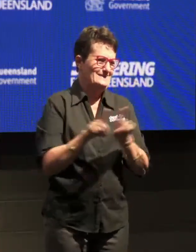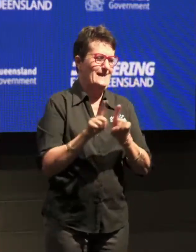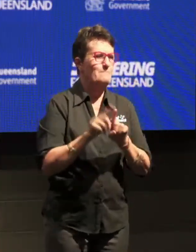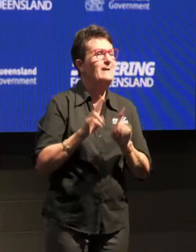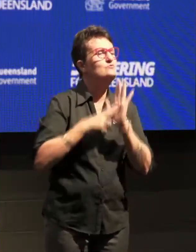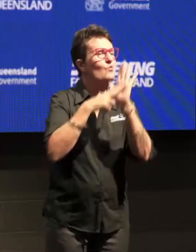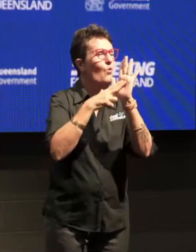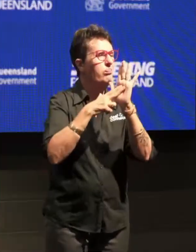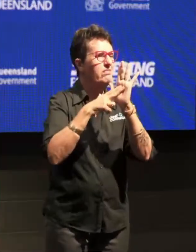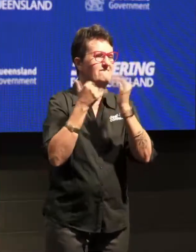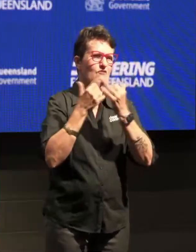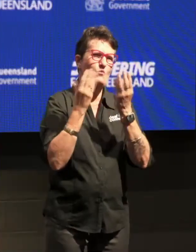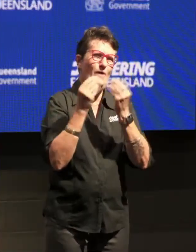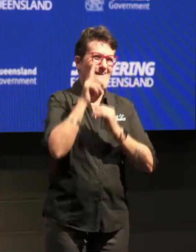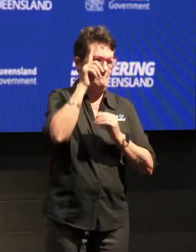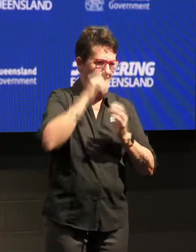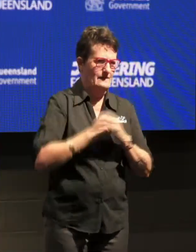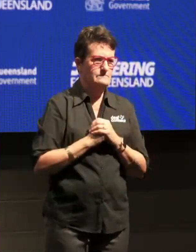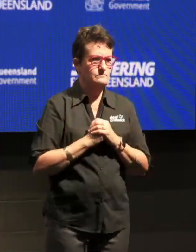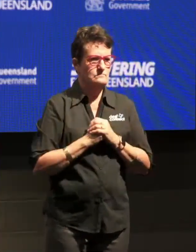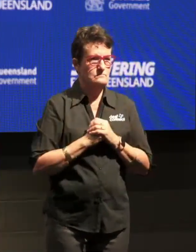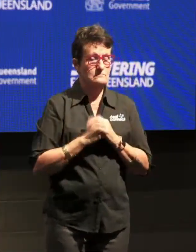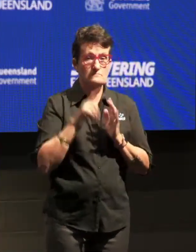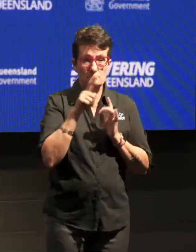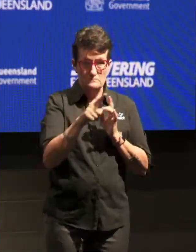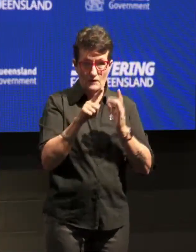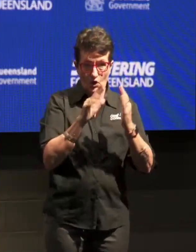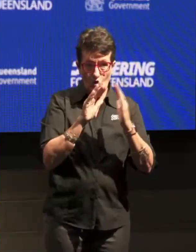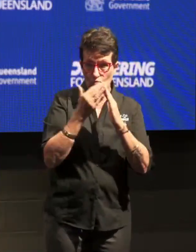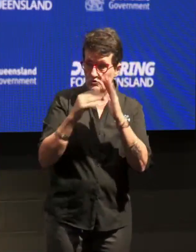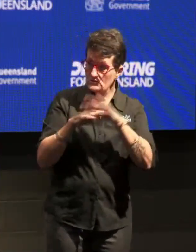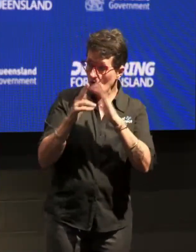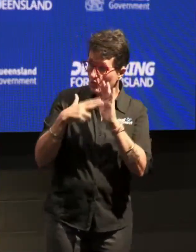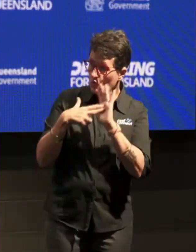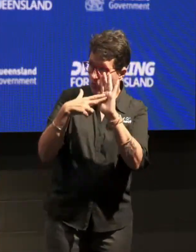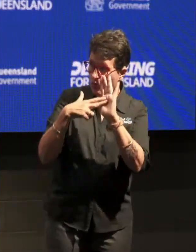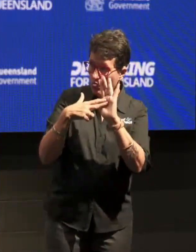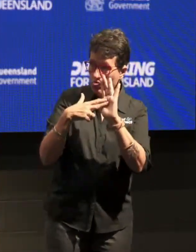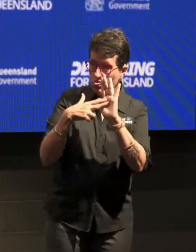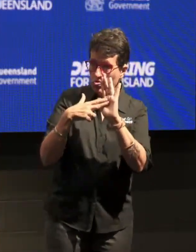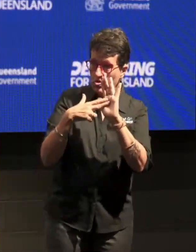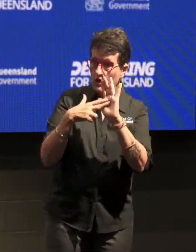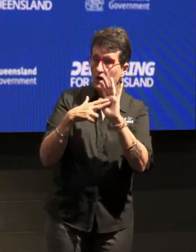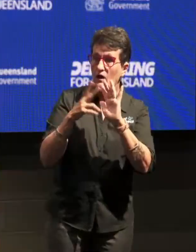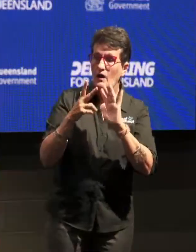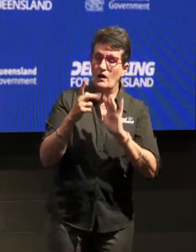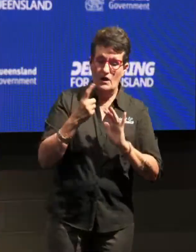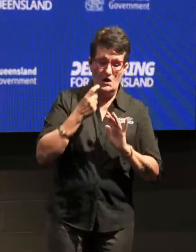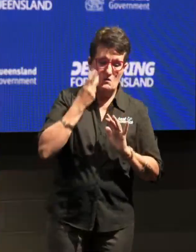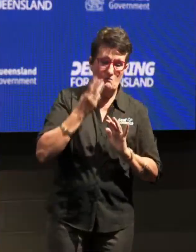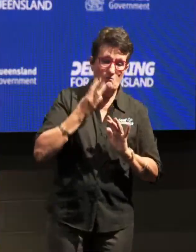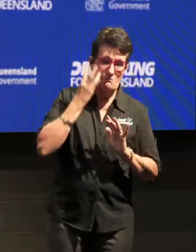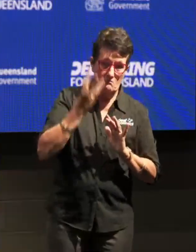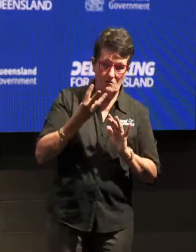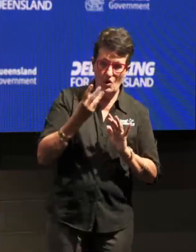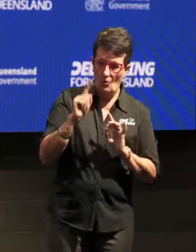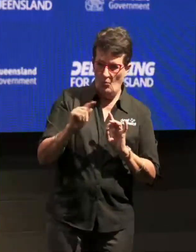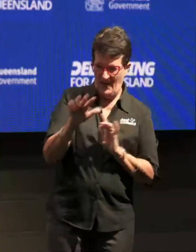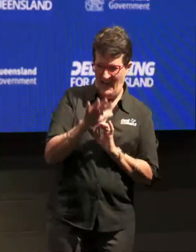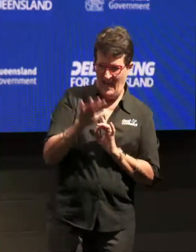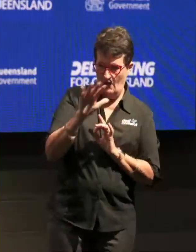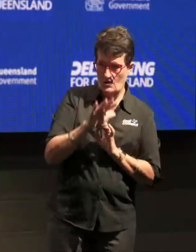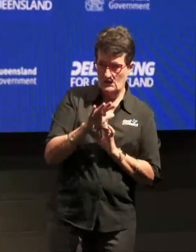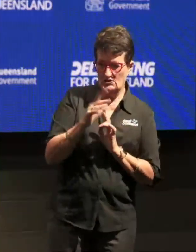those ones up further north. In those communities in the north, when I guess the crossing happens in those days after, what areas so far with